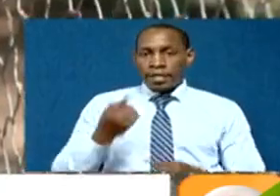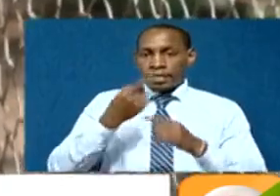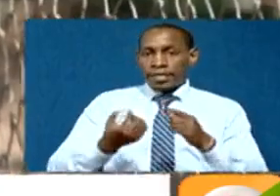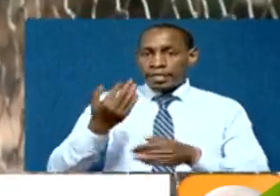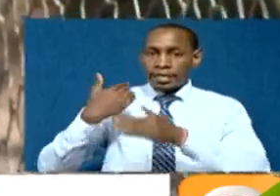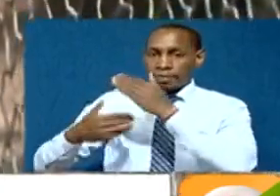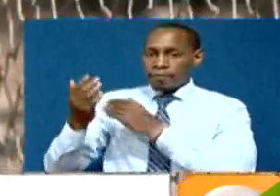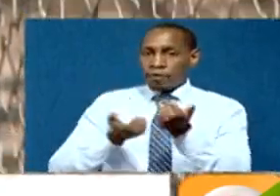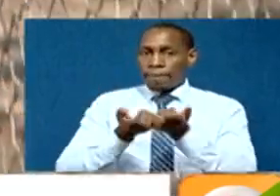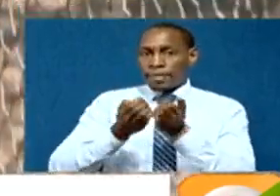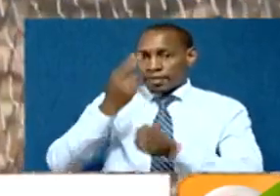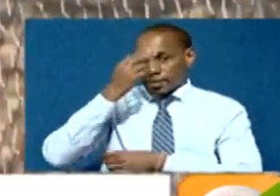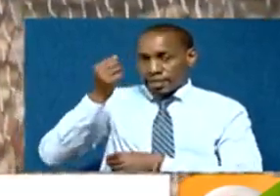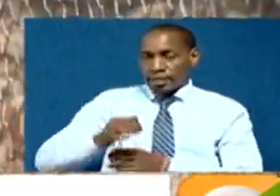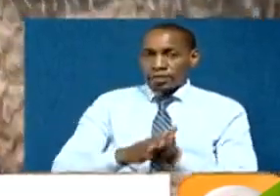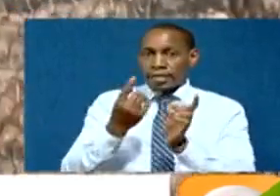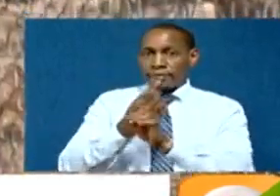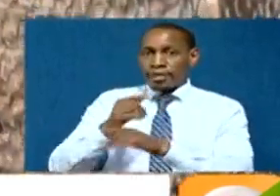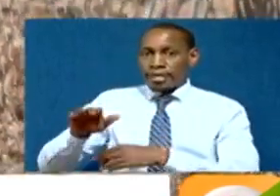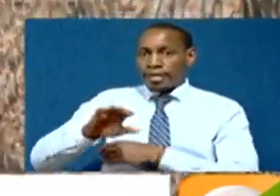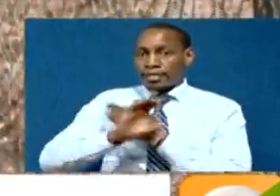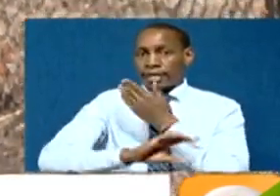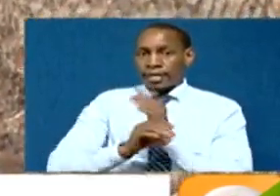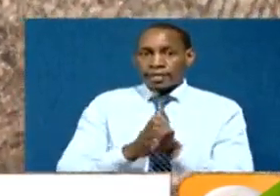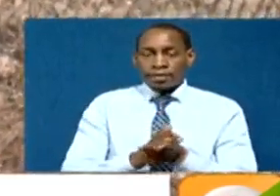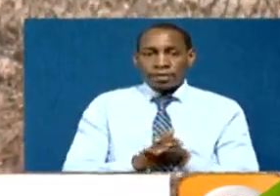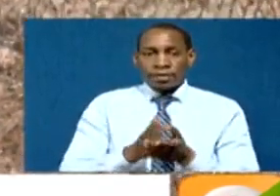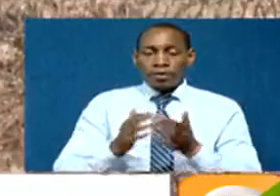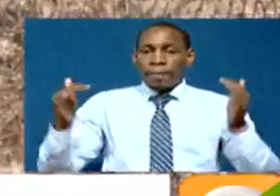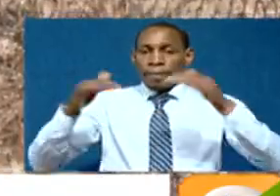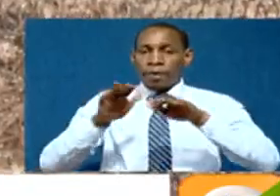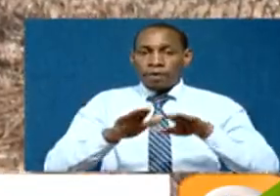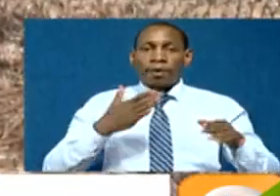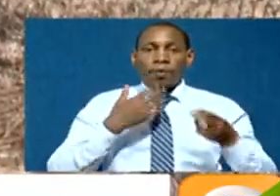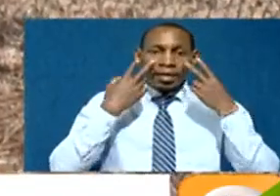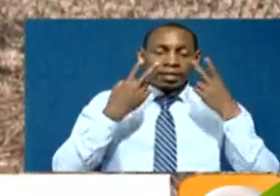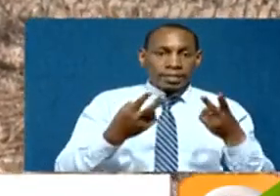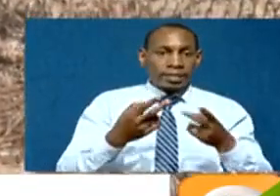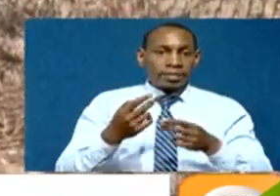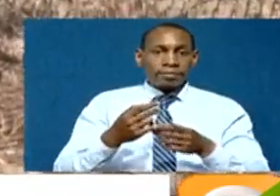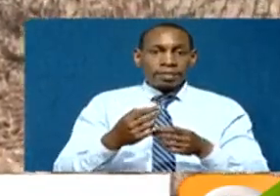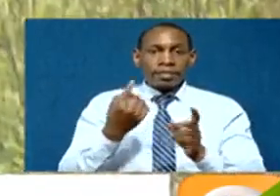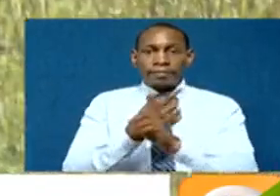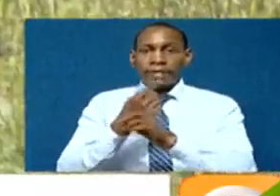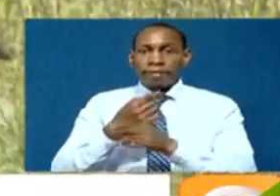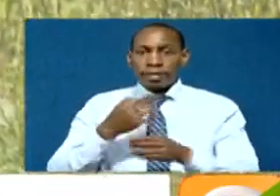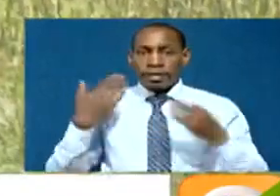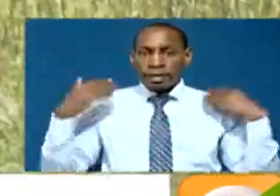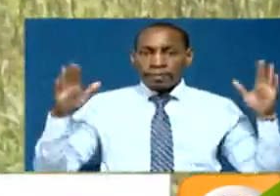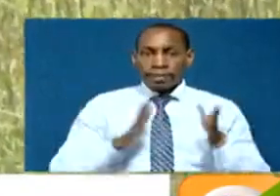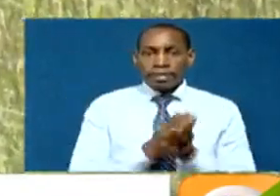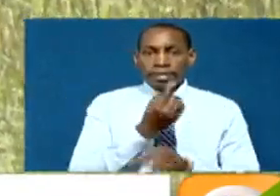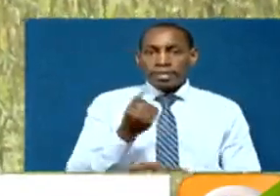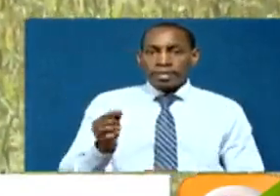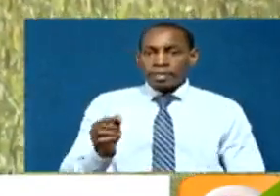ago, visitors from Kajiado and other parts of the country would throng this farm to witness the exotic birds in stock, with each